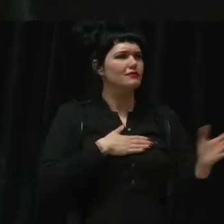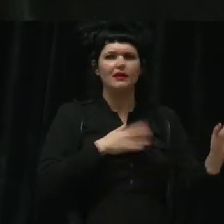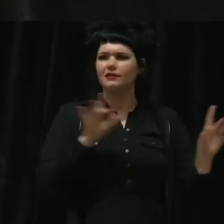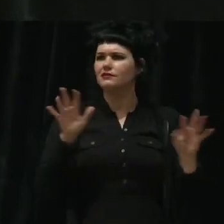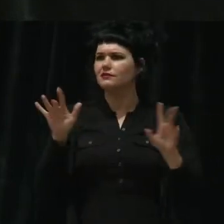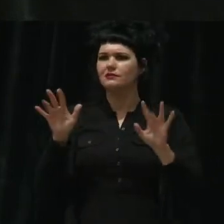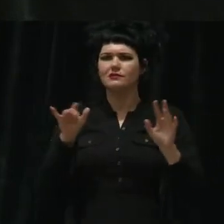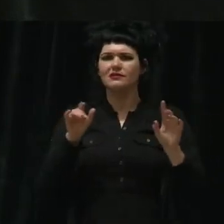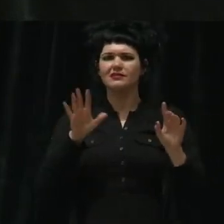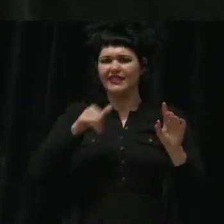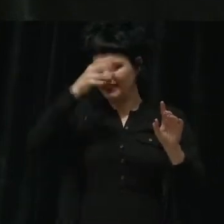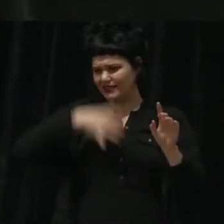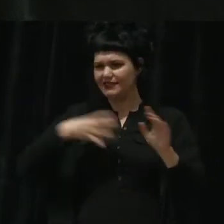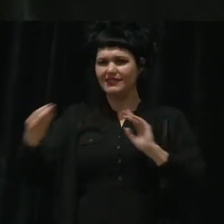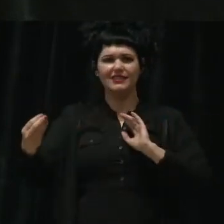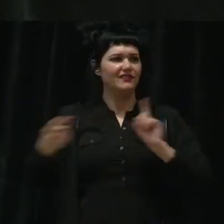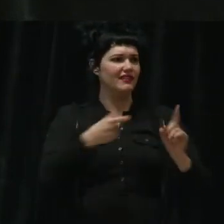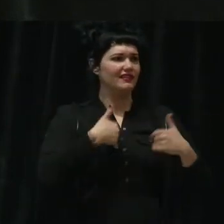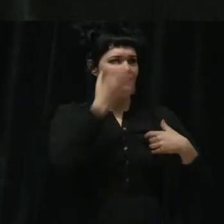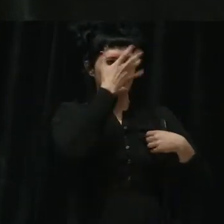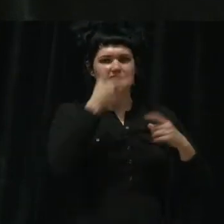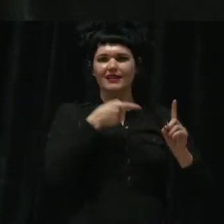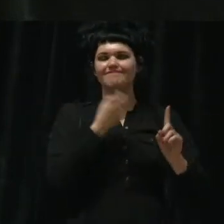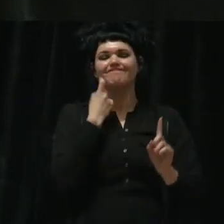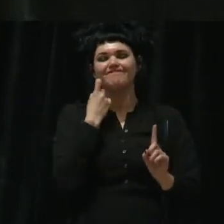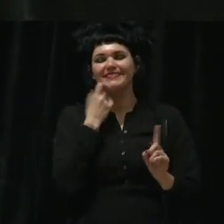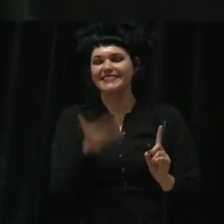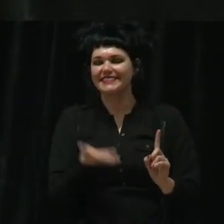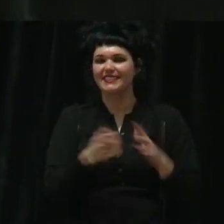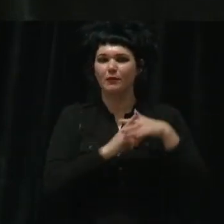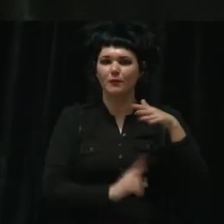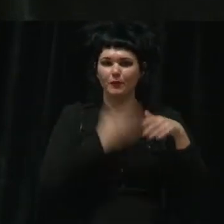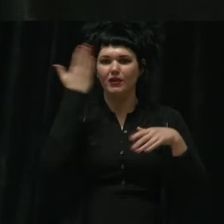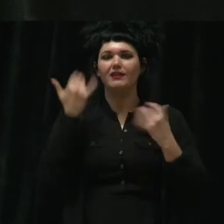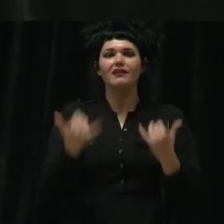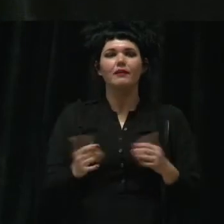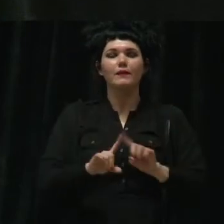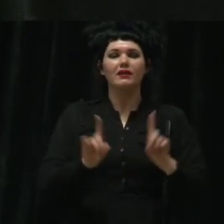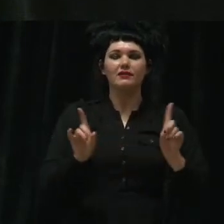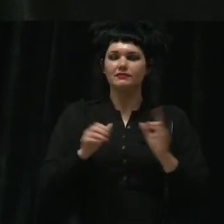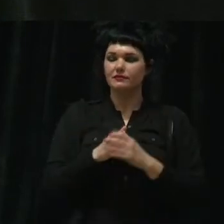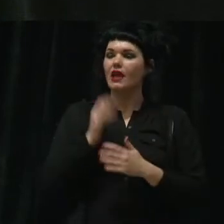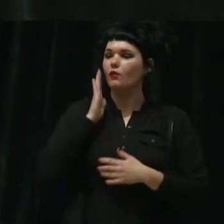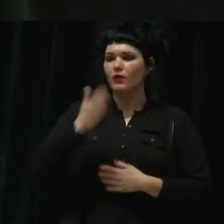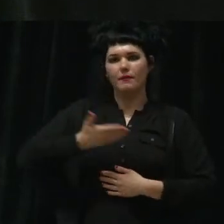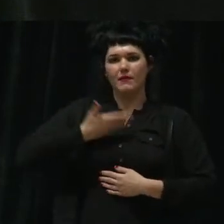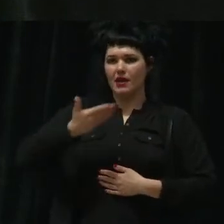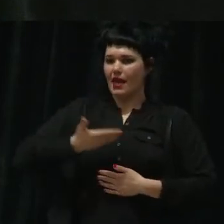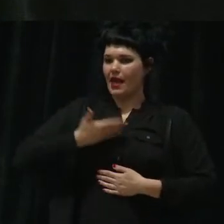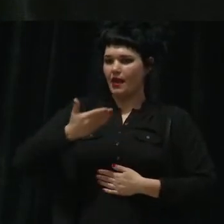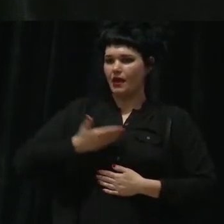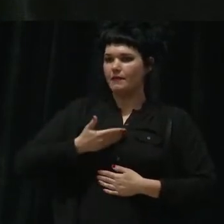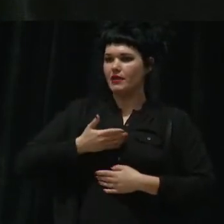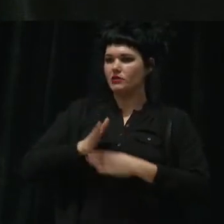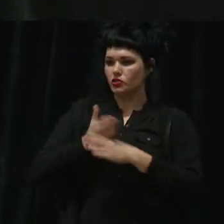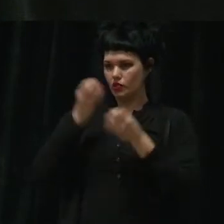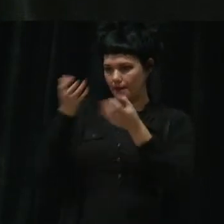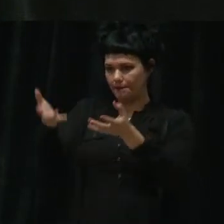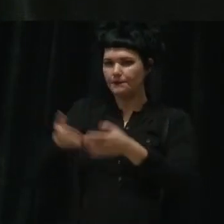Did he leave? Ah, he was just here. I'd be happy to share those as